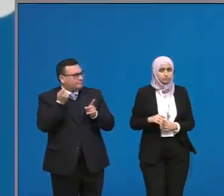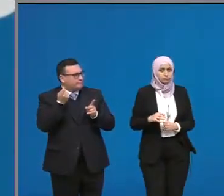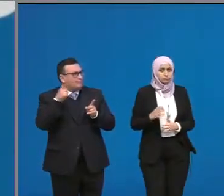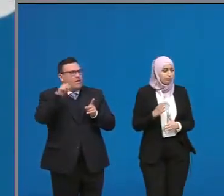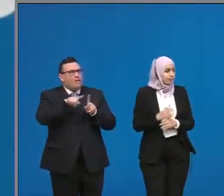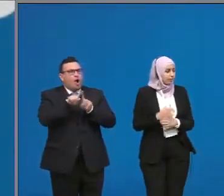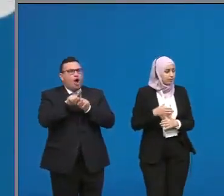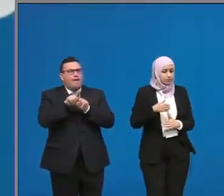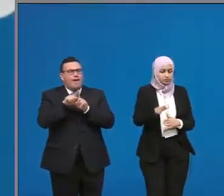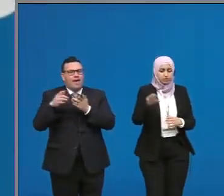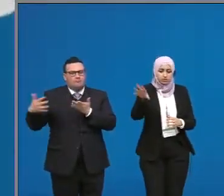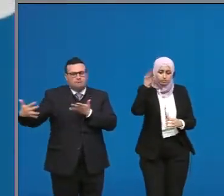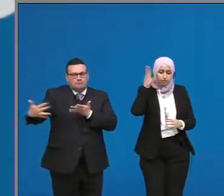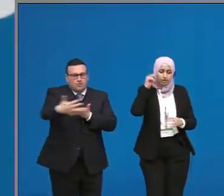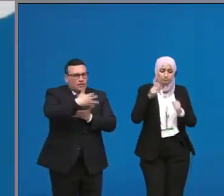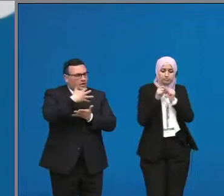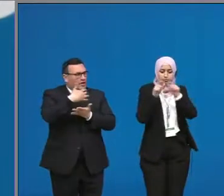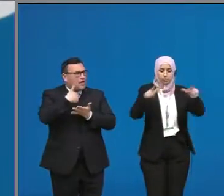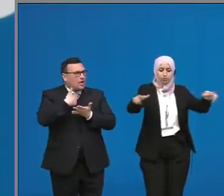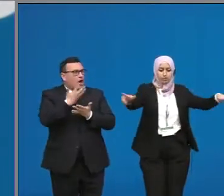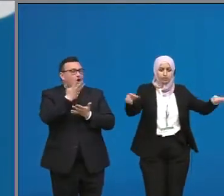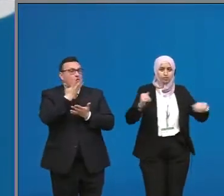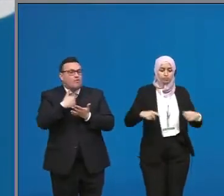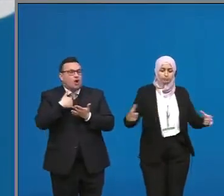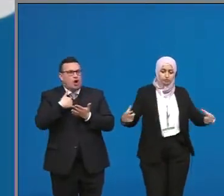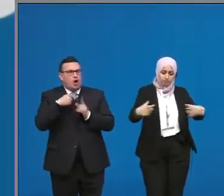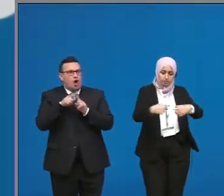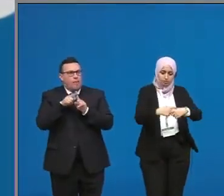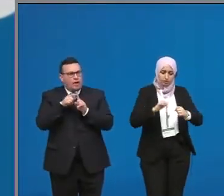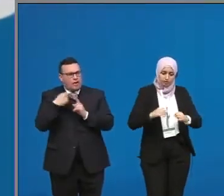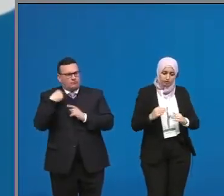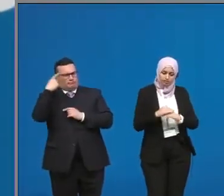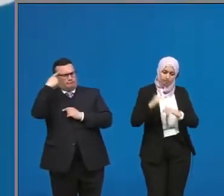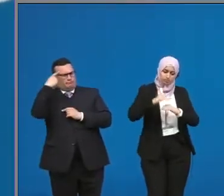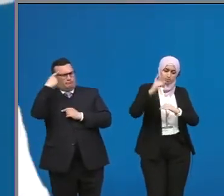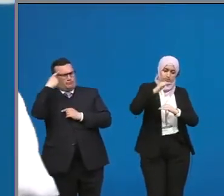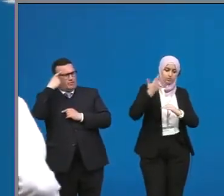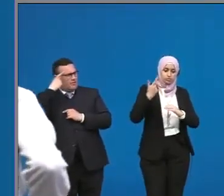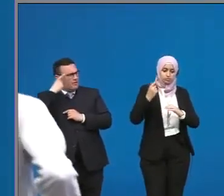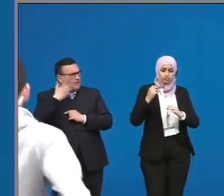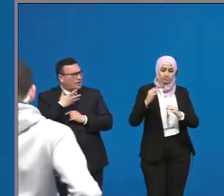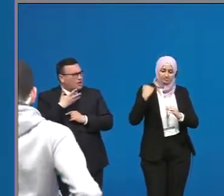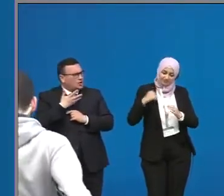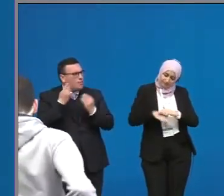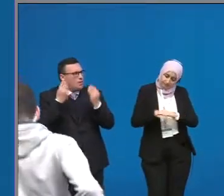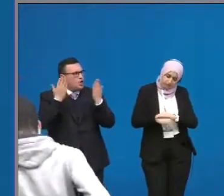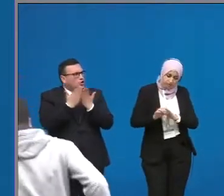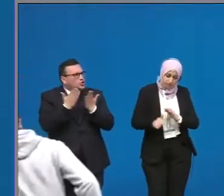resources, and I will consider case studies